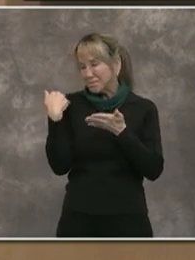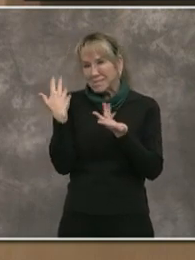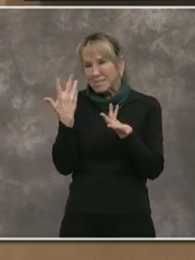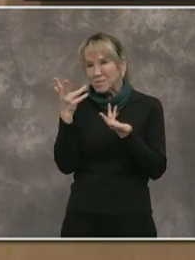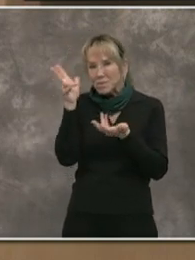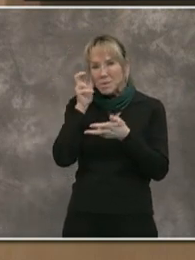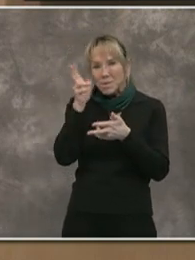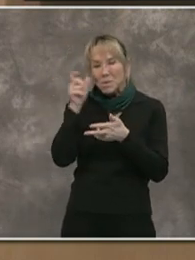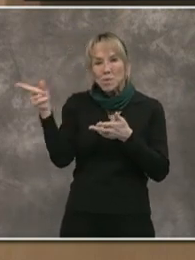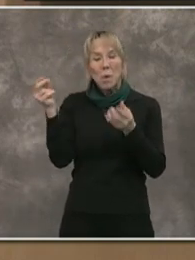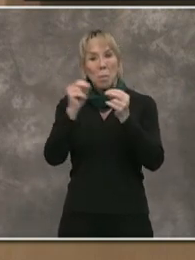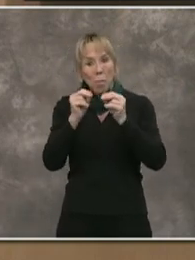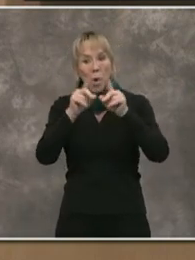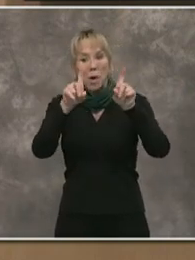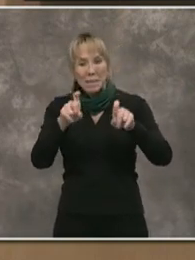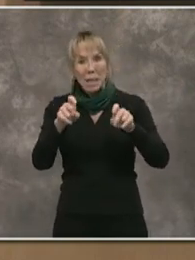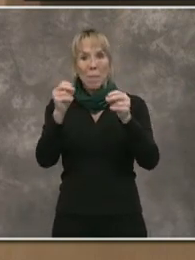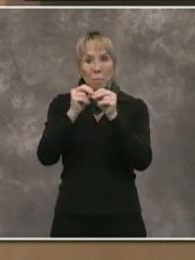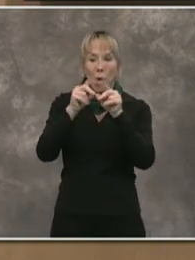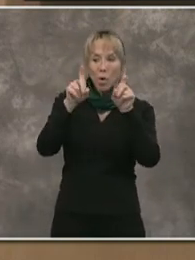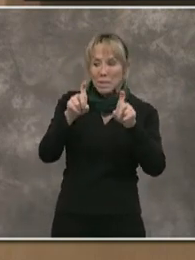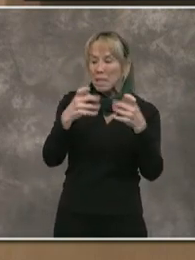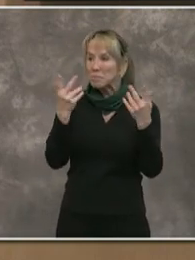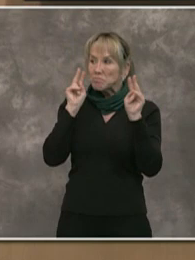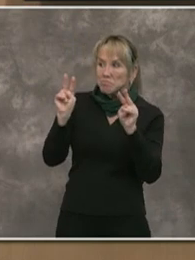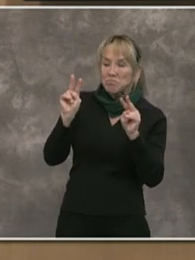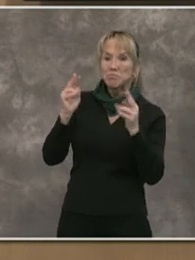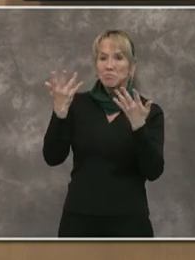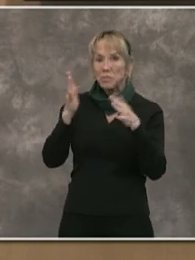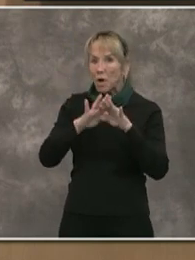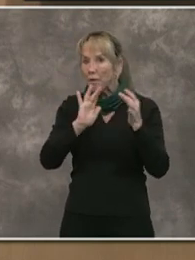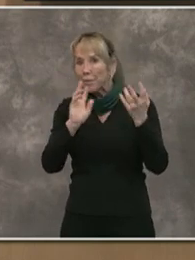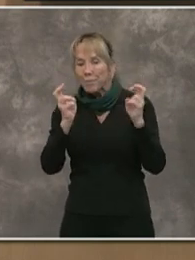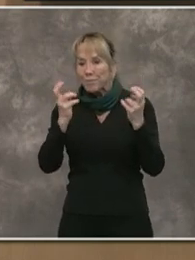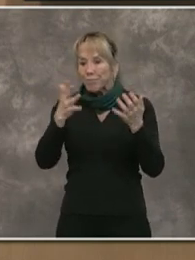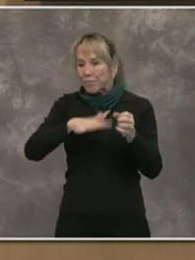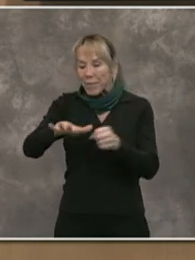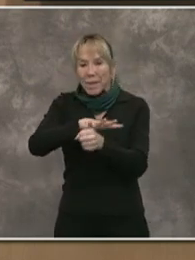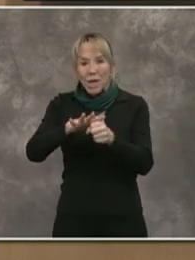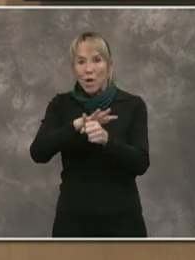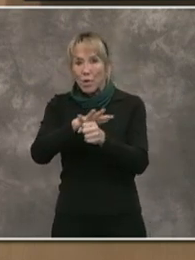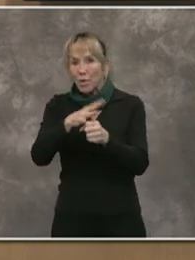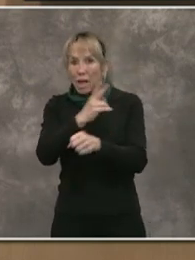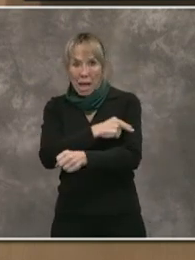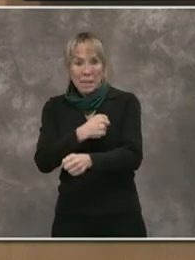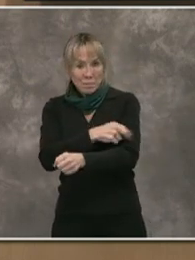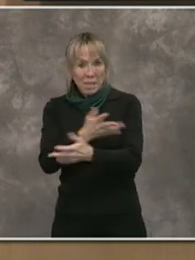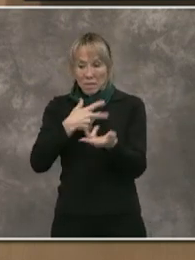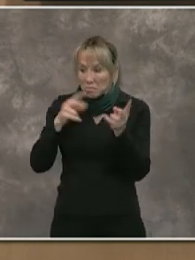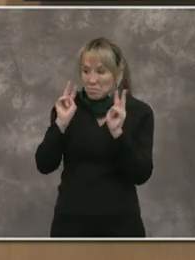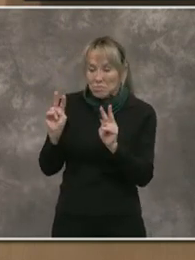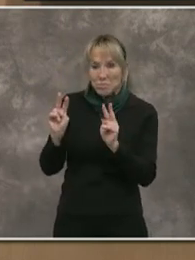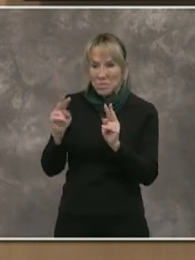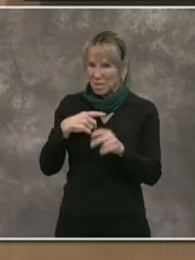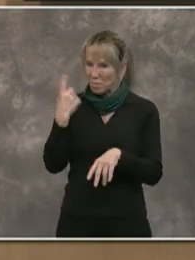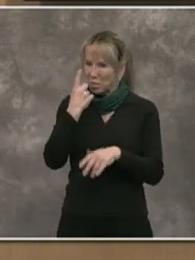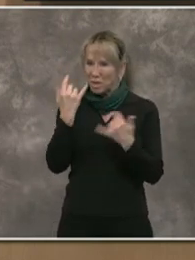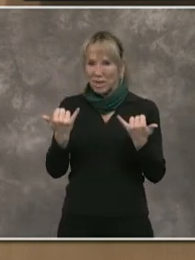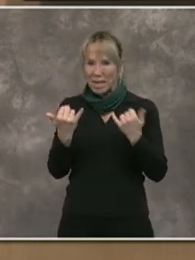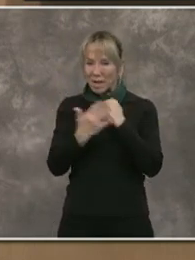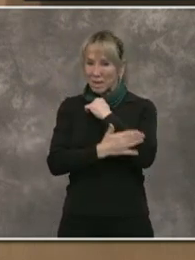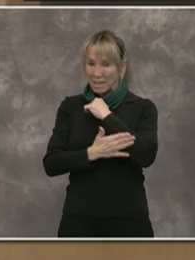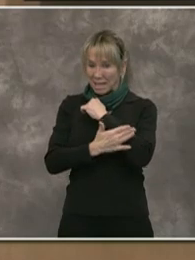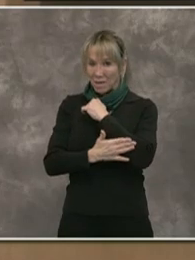of more testing capacity coming online, especially at our local hospitals. I wonder if the county